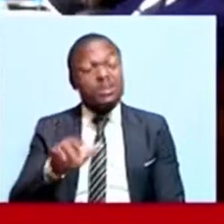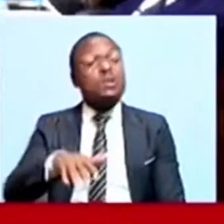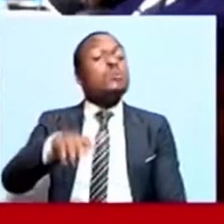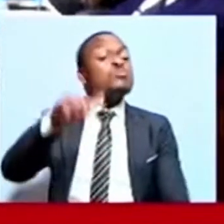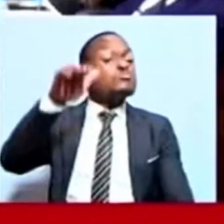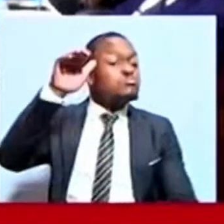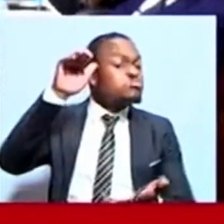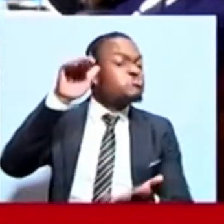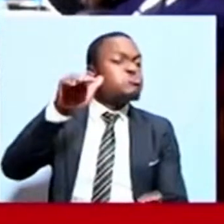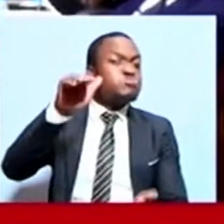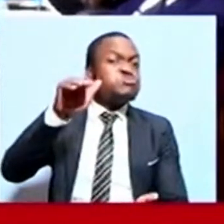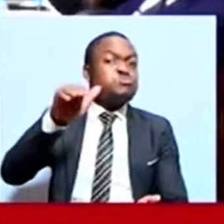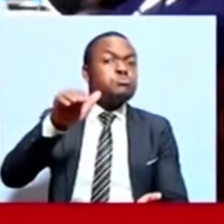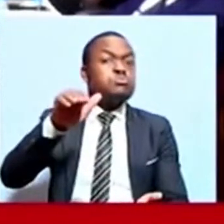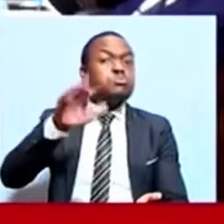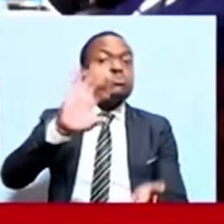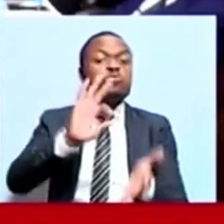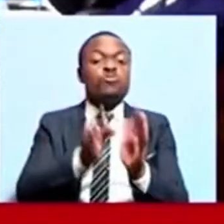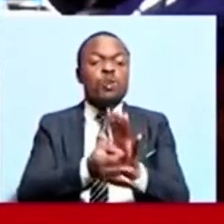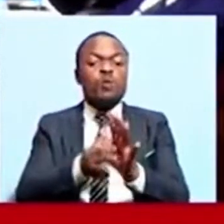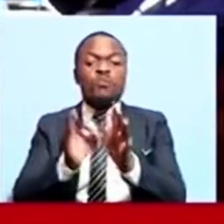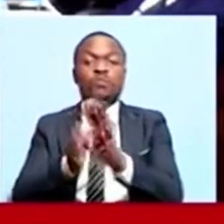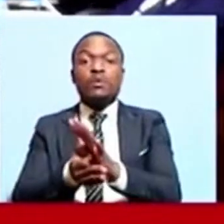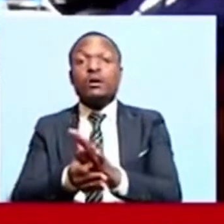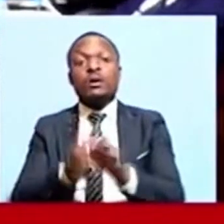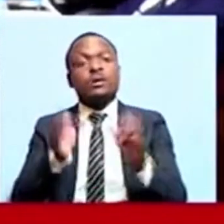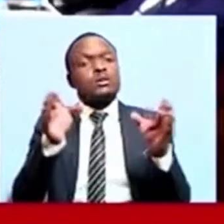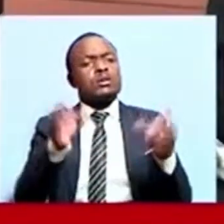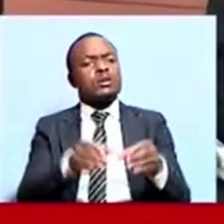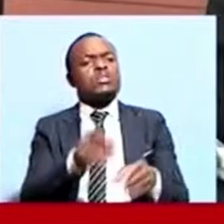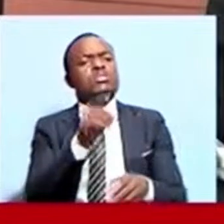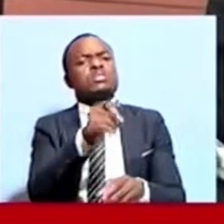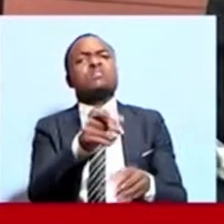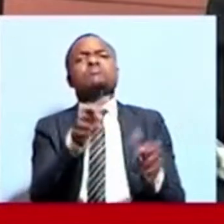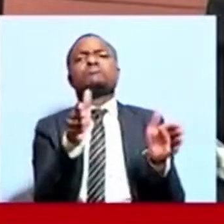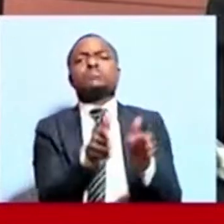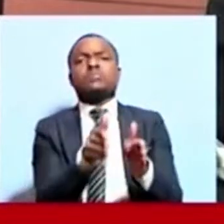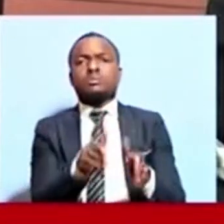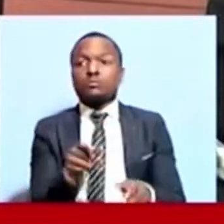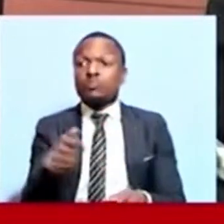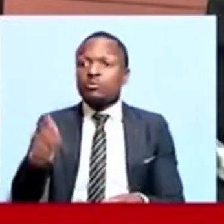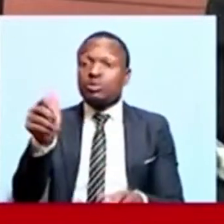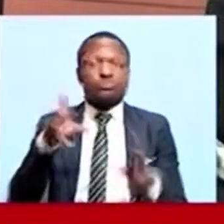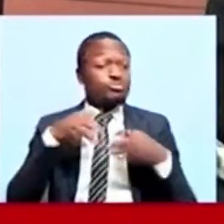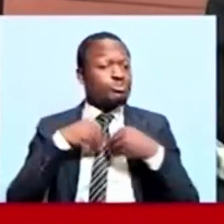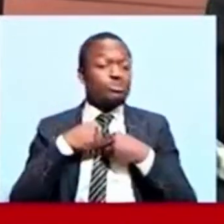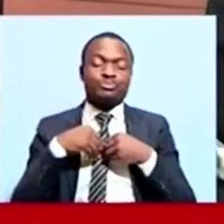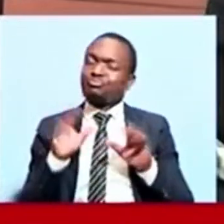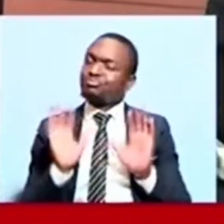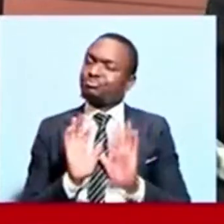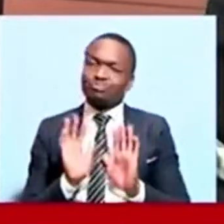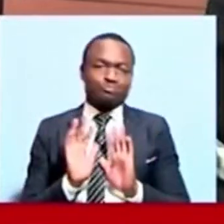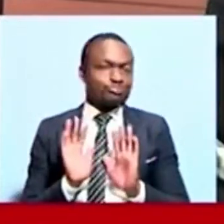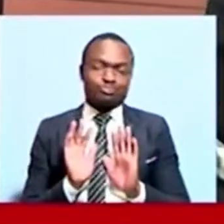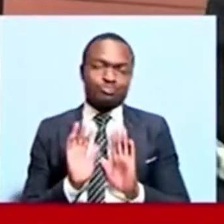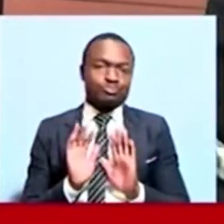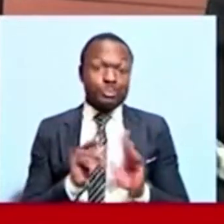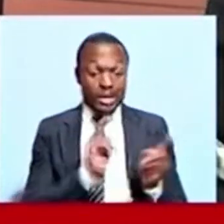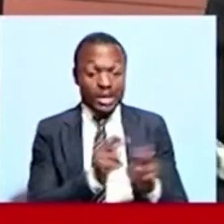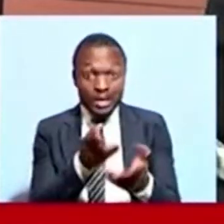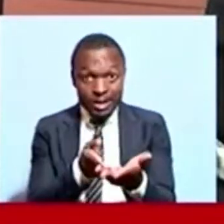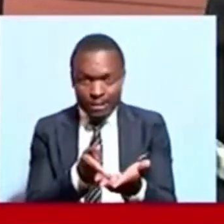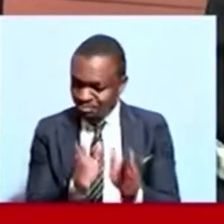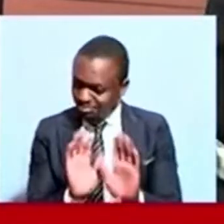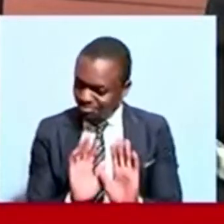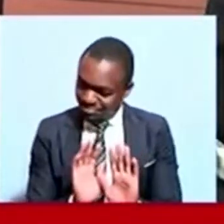documents. And your council is very small. And for me, I will not accept such responses.